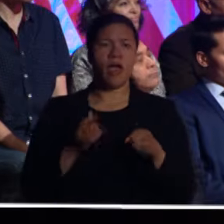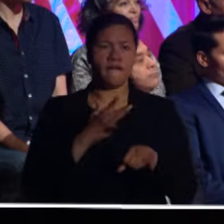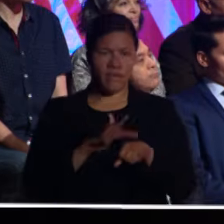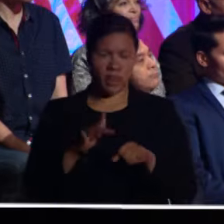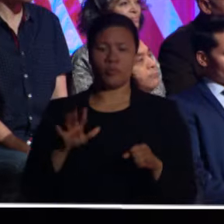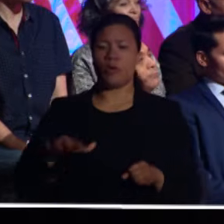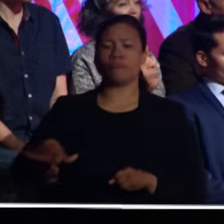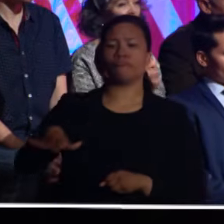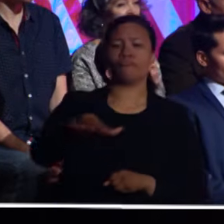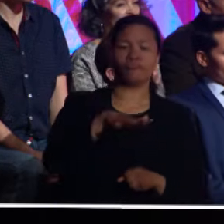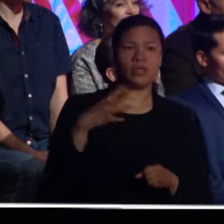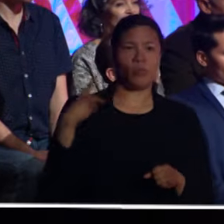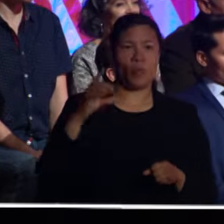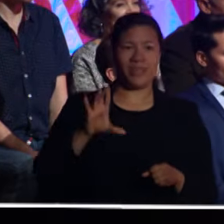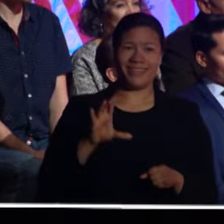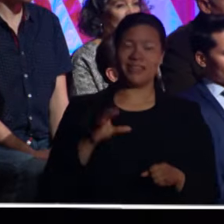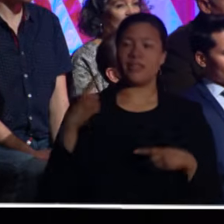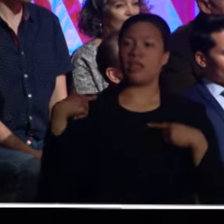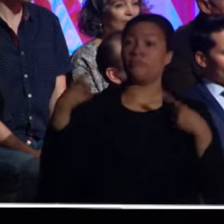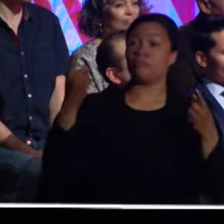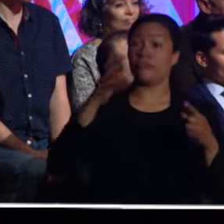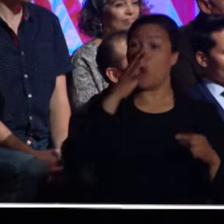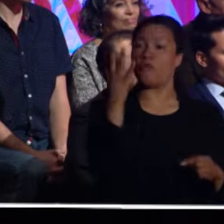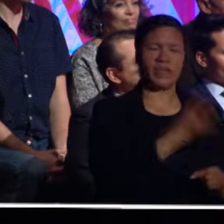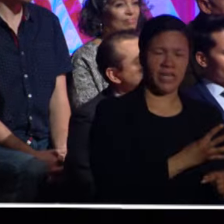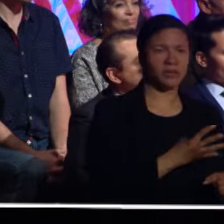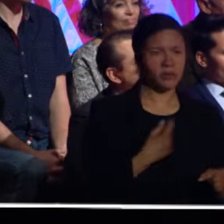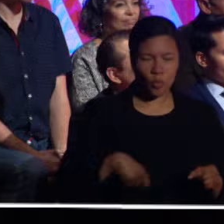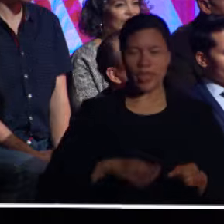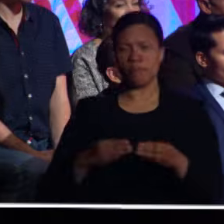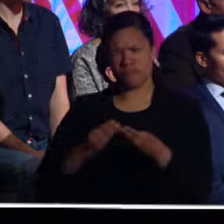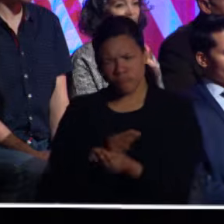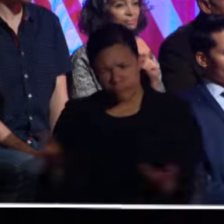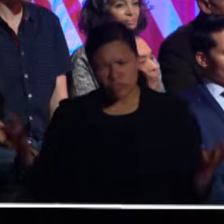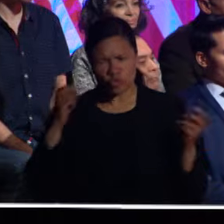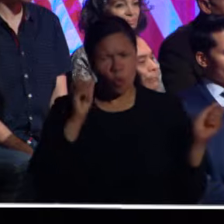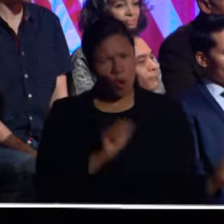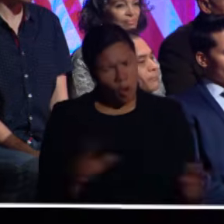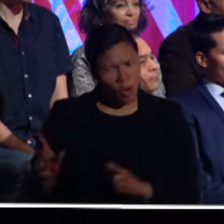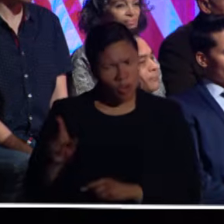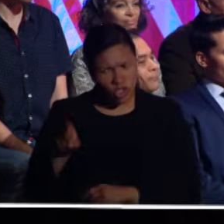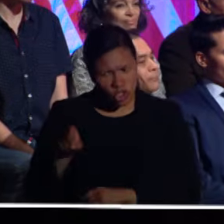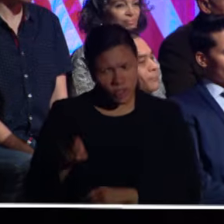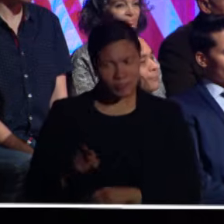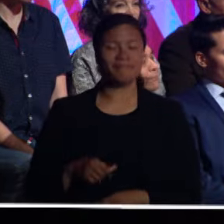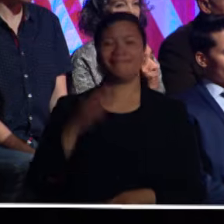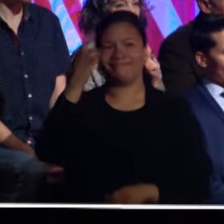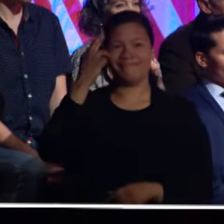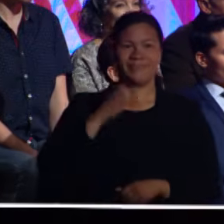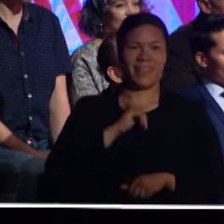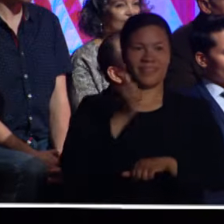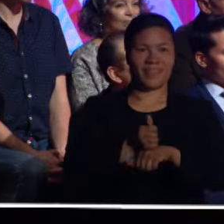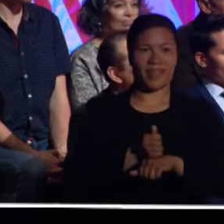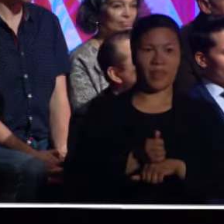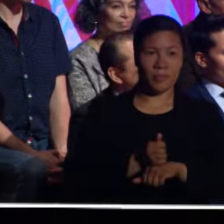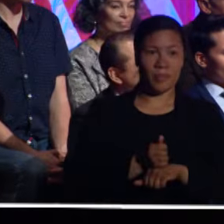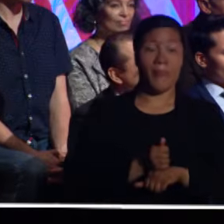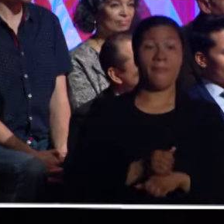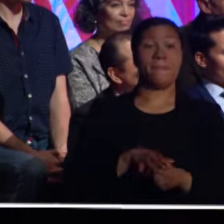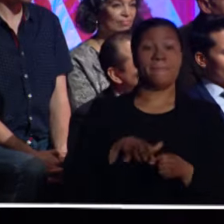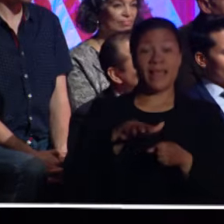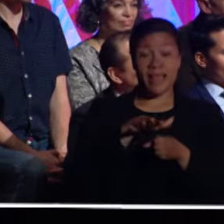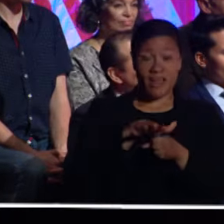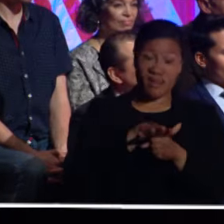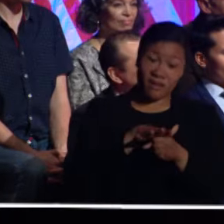have been too often overlooked. That's why I established 18 out of the 25